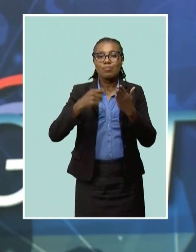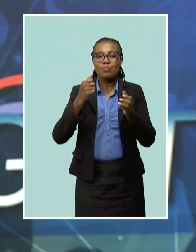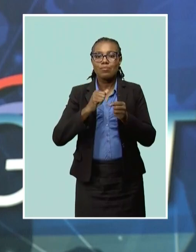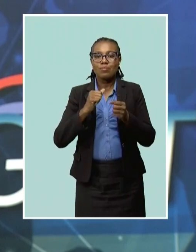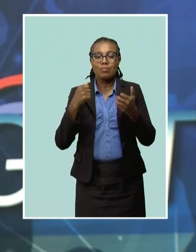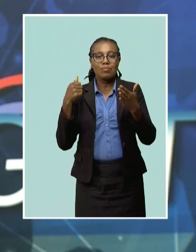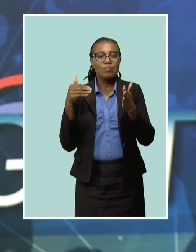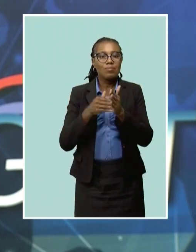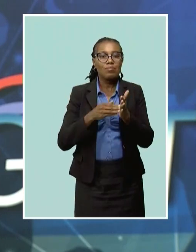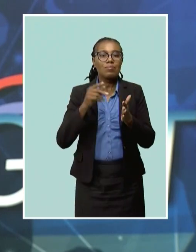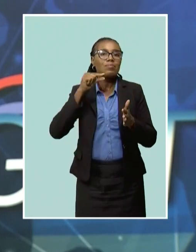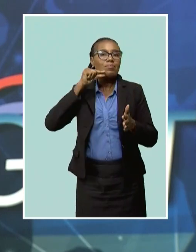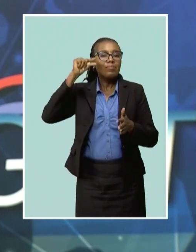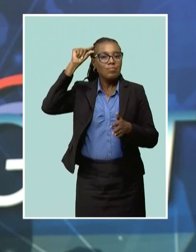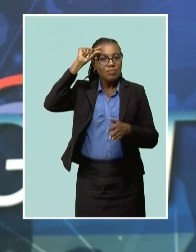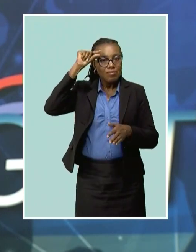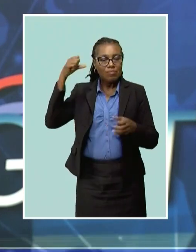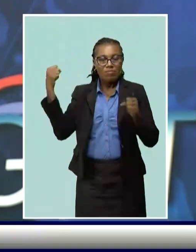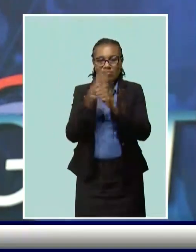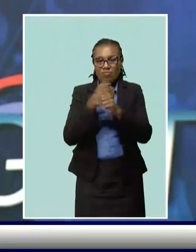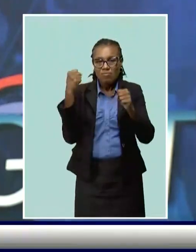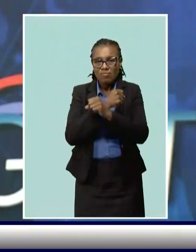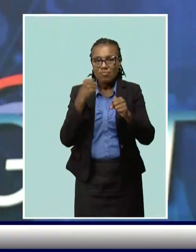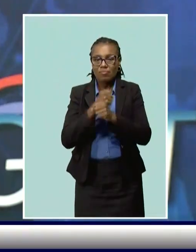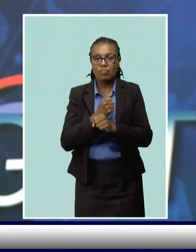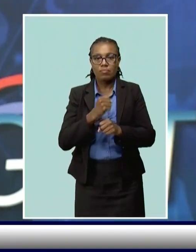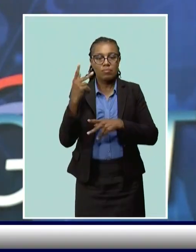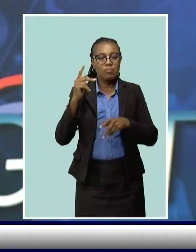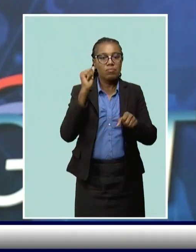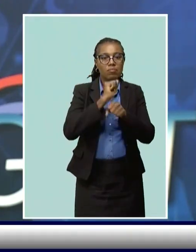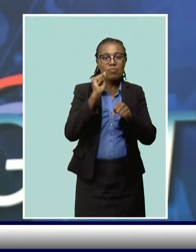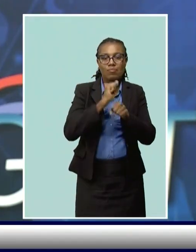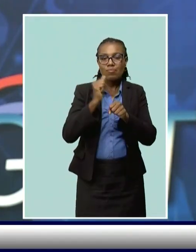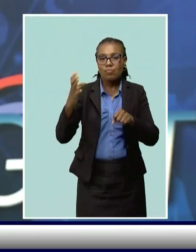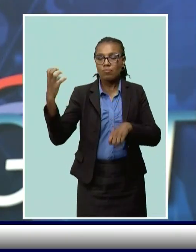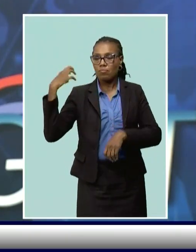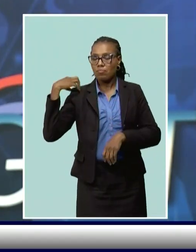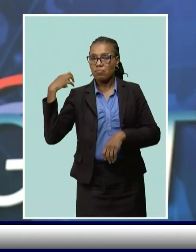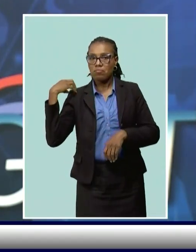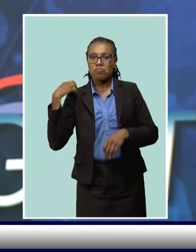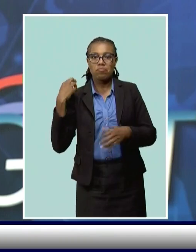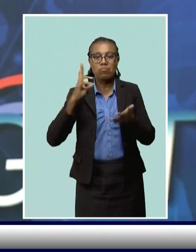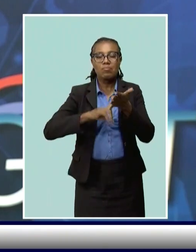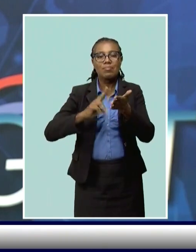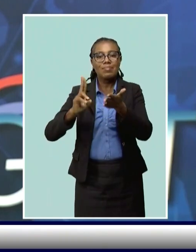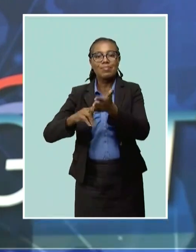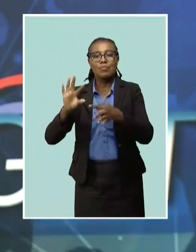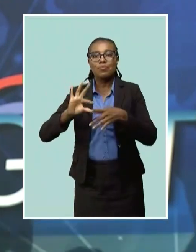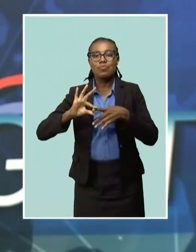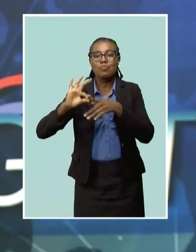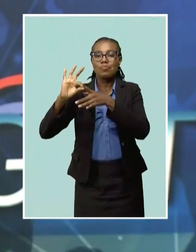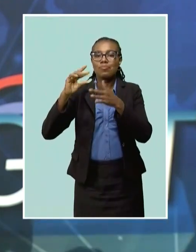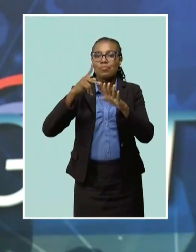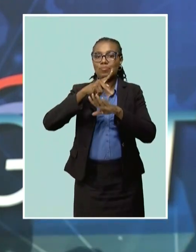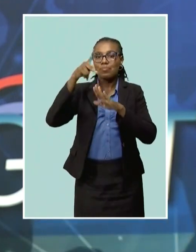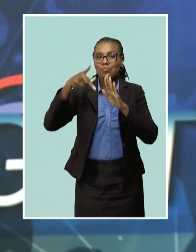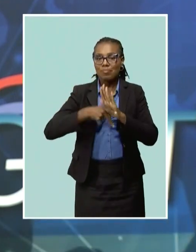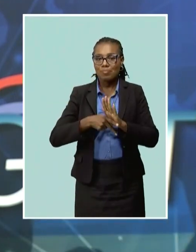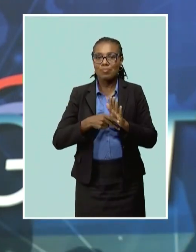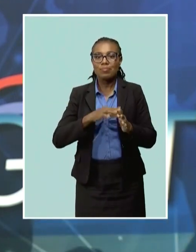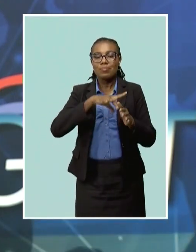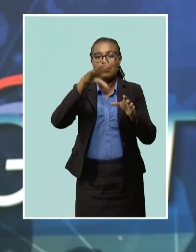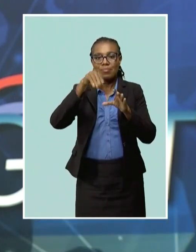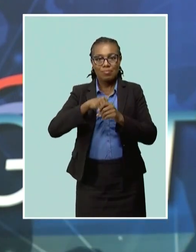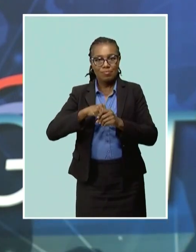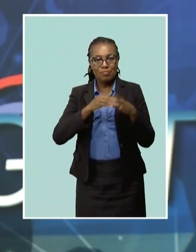gender-based violence. Several local and regional employers have signed on to a special project to implement the plan. Wendy Burke has